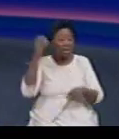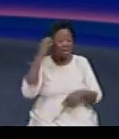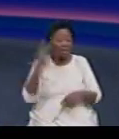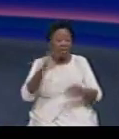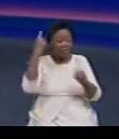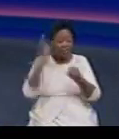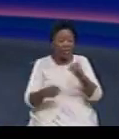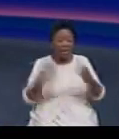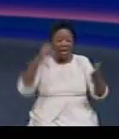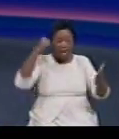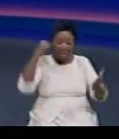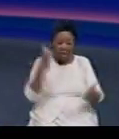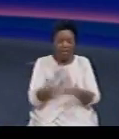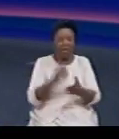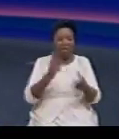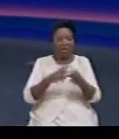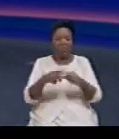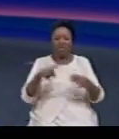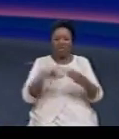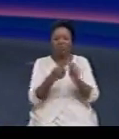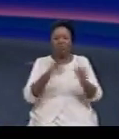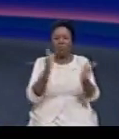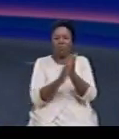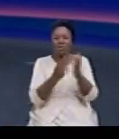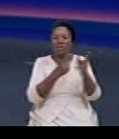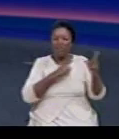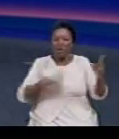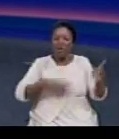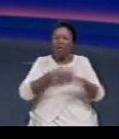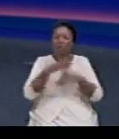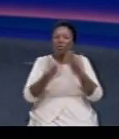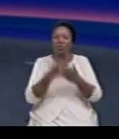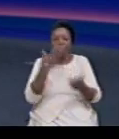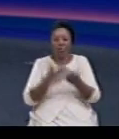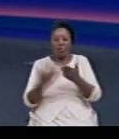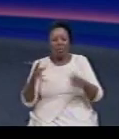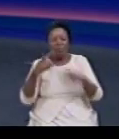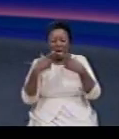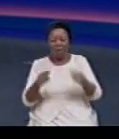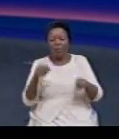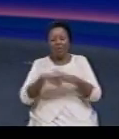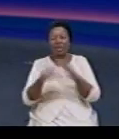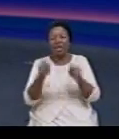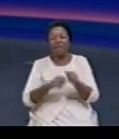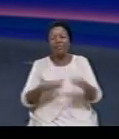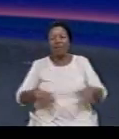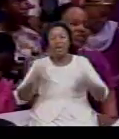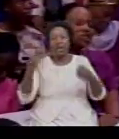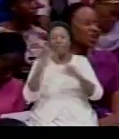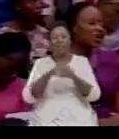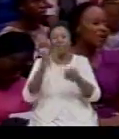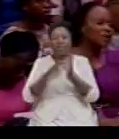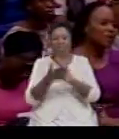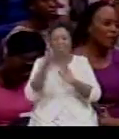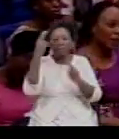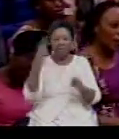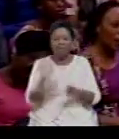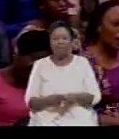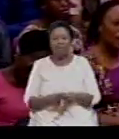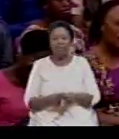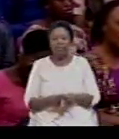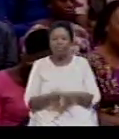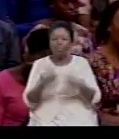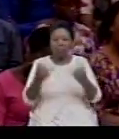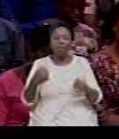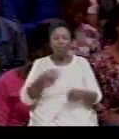to praise the Lord and good things will happen in every life in Jesus' name. Heads